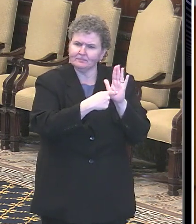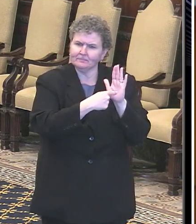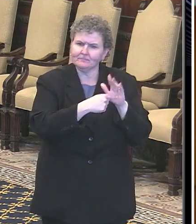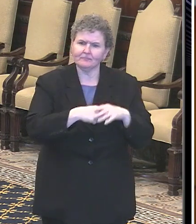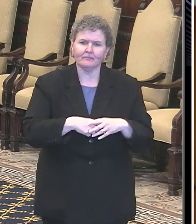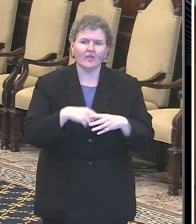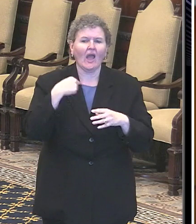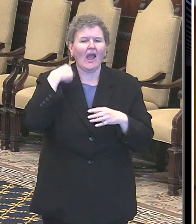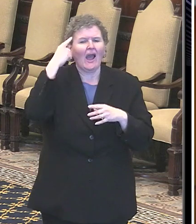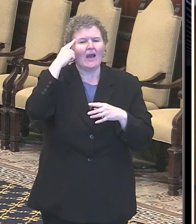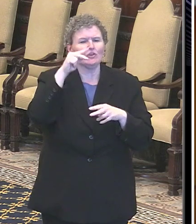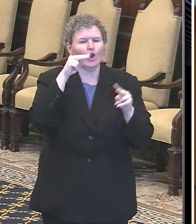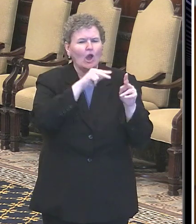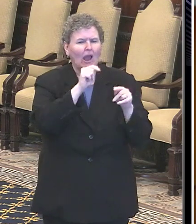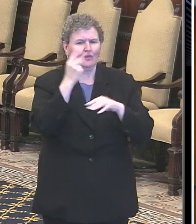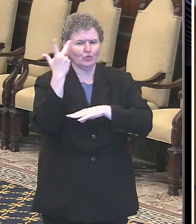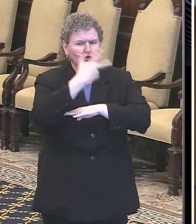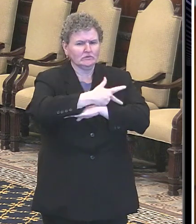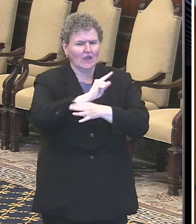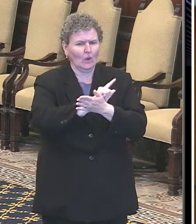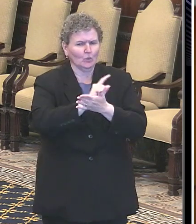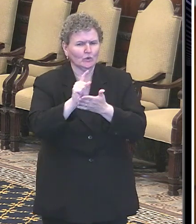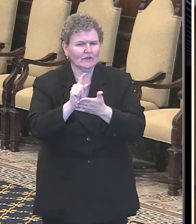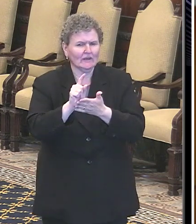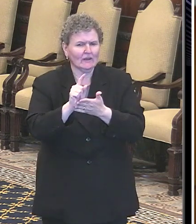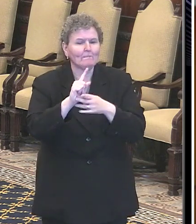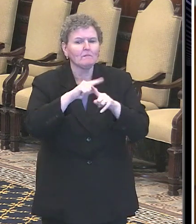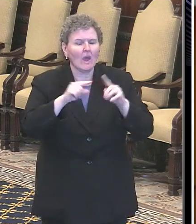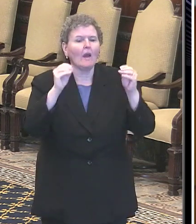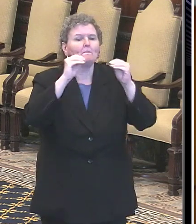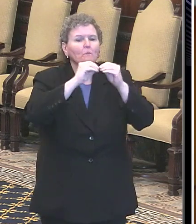week, but you'll see more and more of them available in the next week or two.